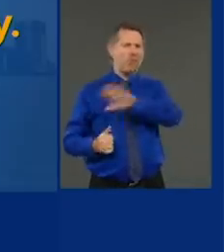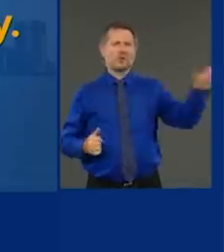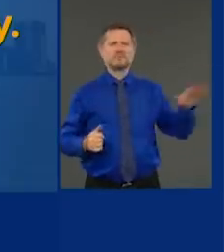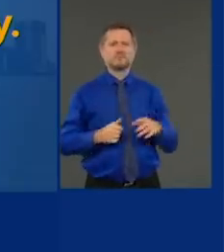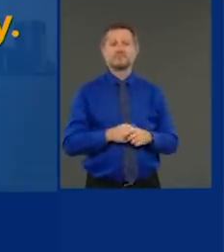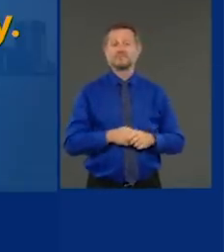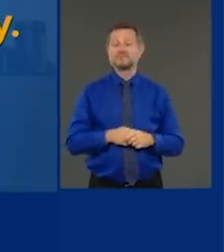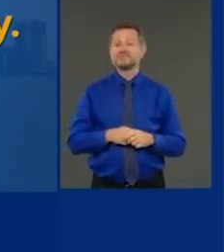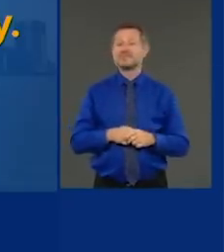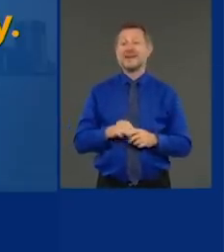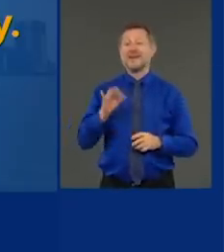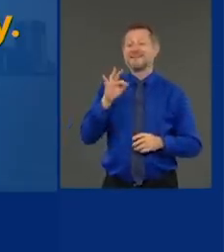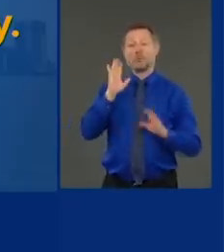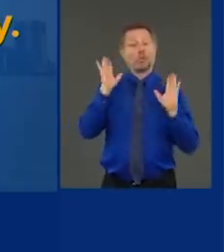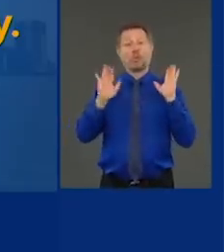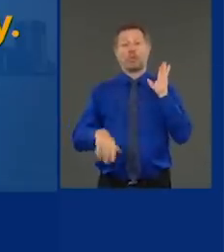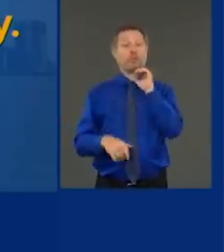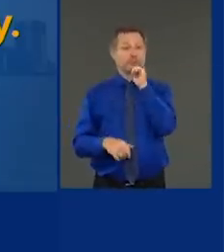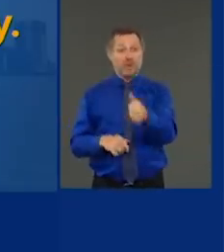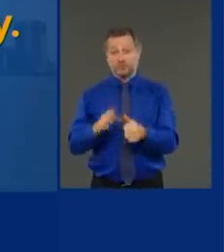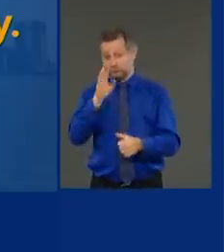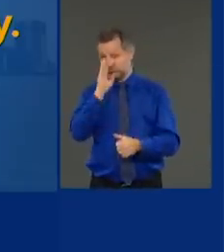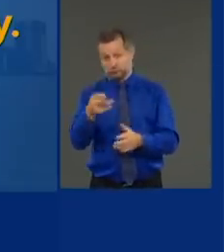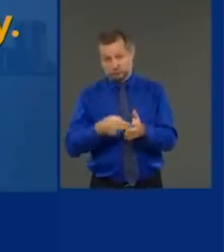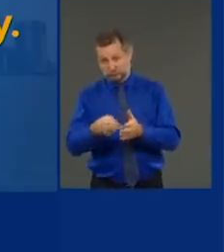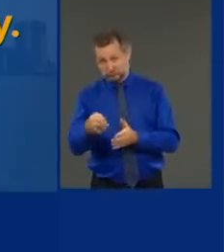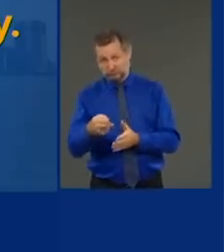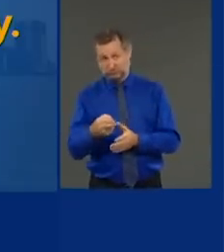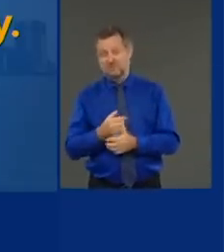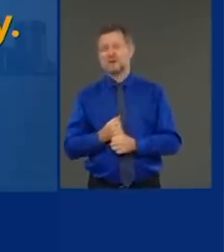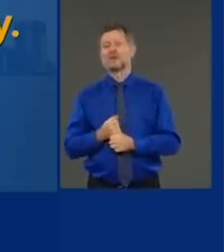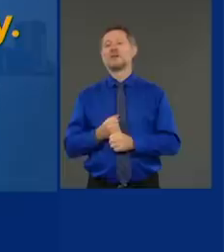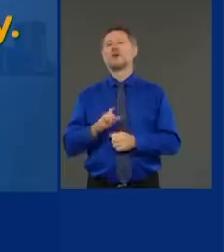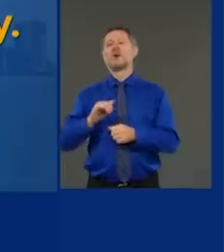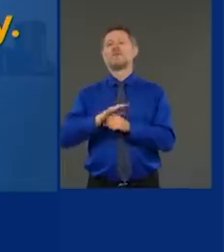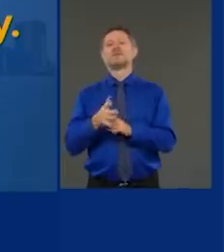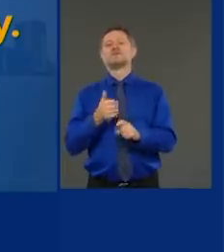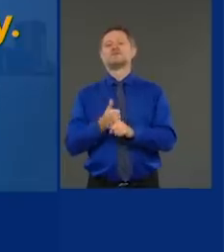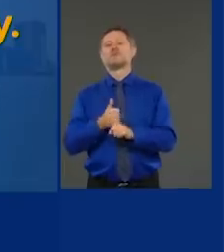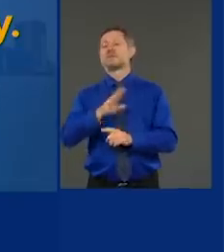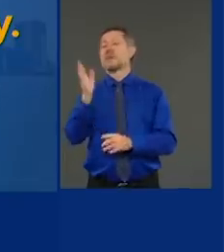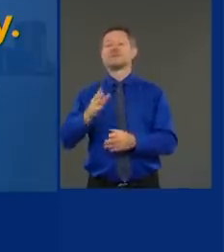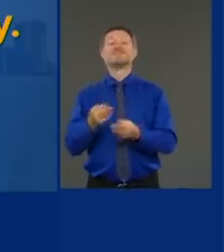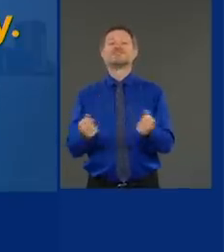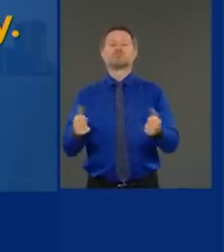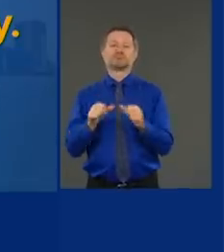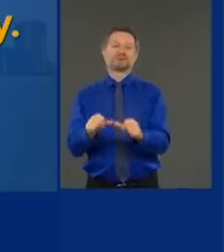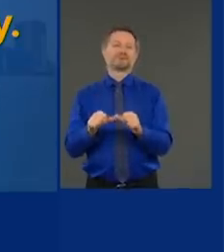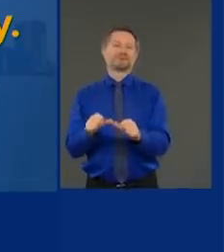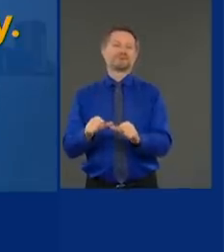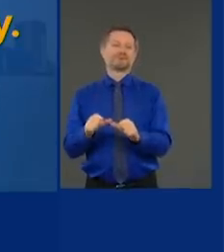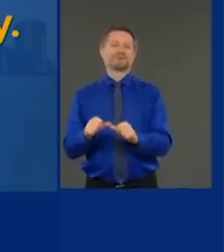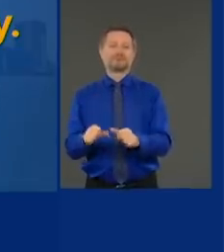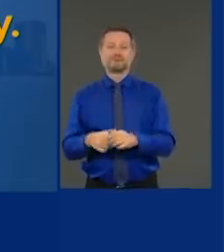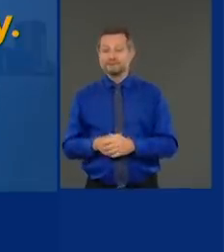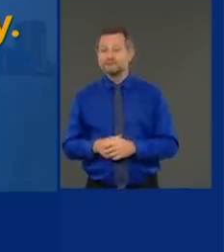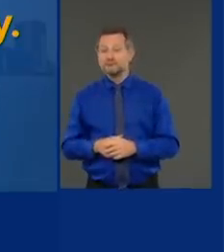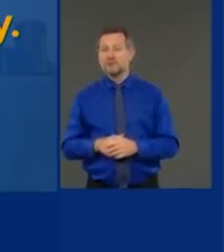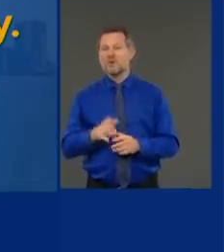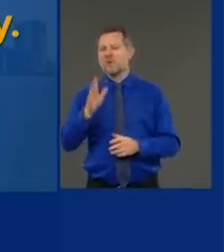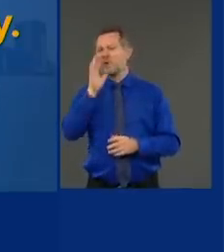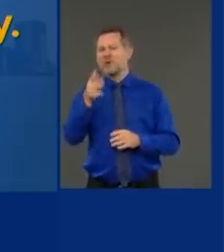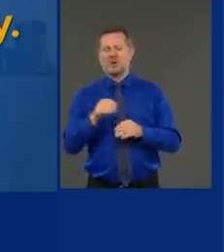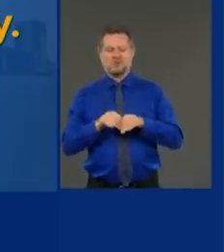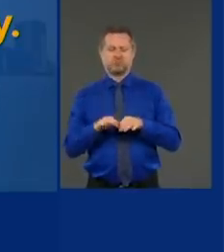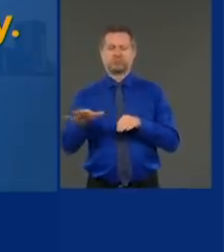If we don't tell the truth on the reset, COVID will never end. And it will ricochet across